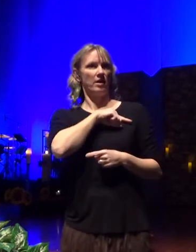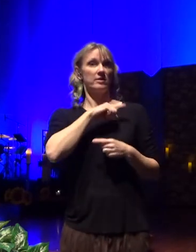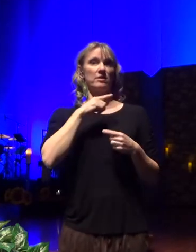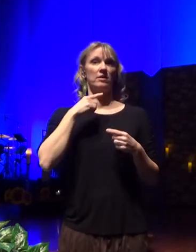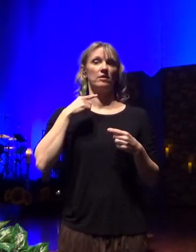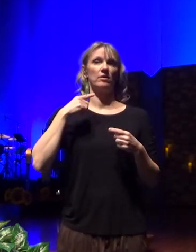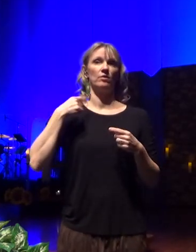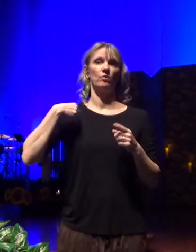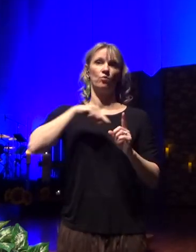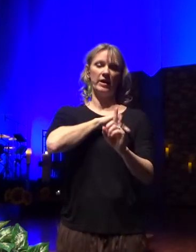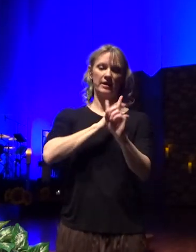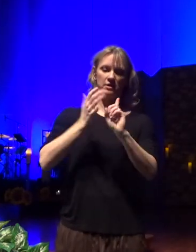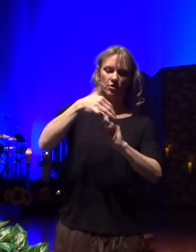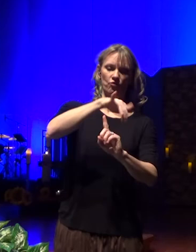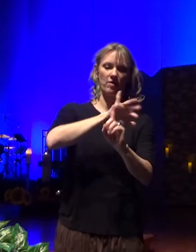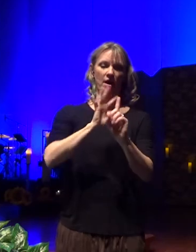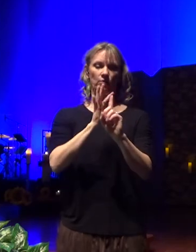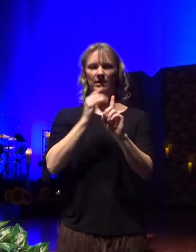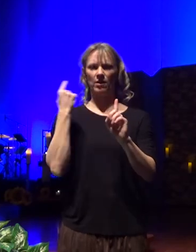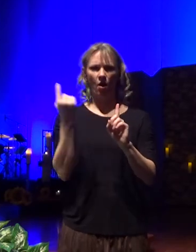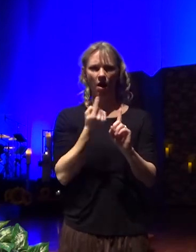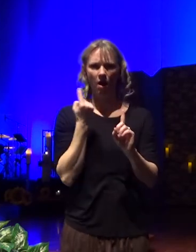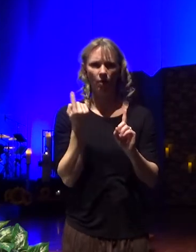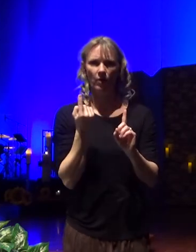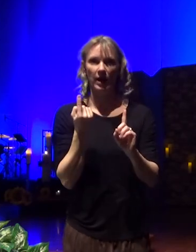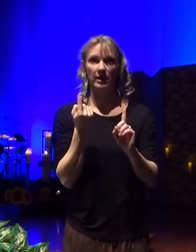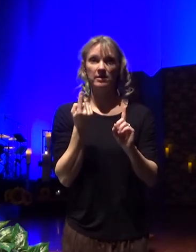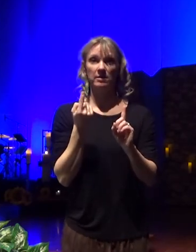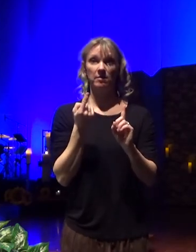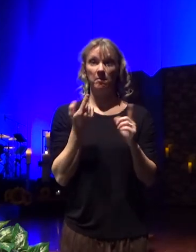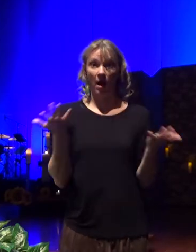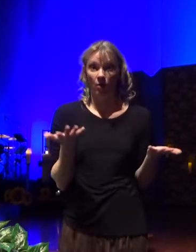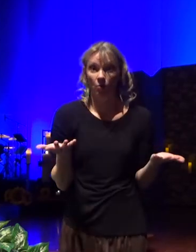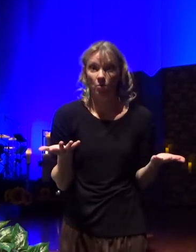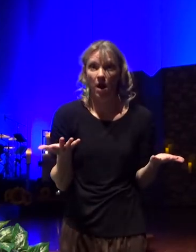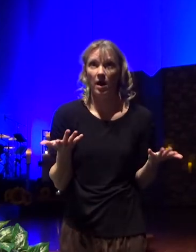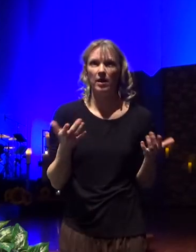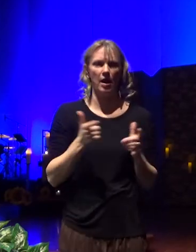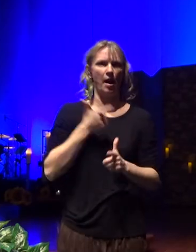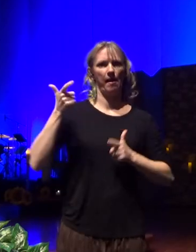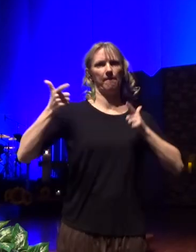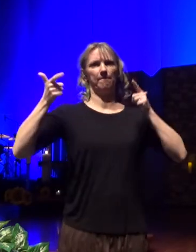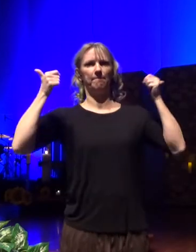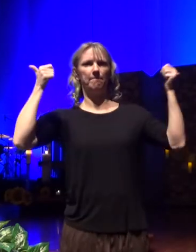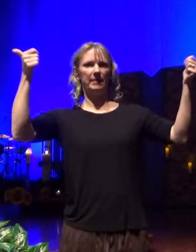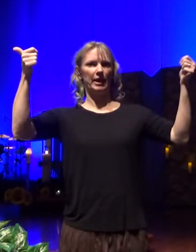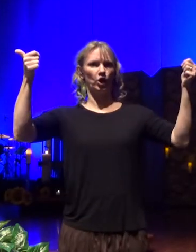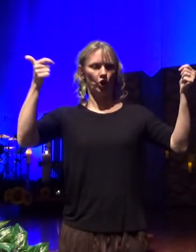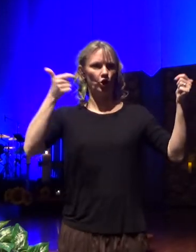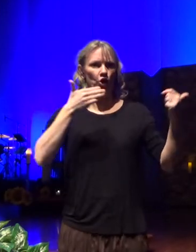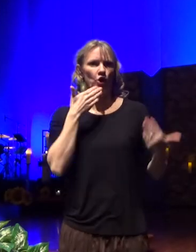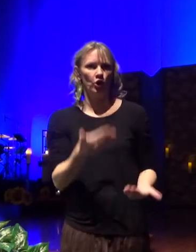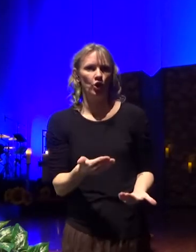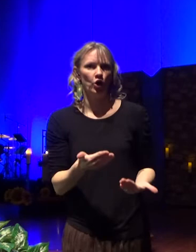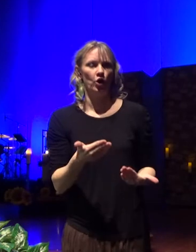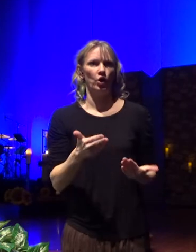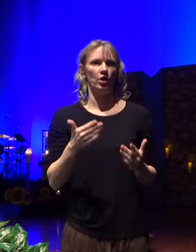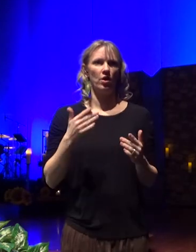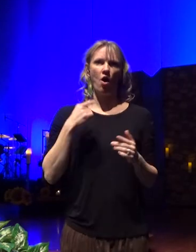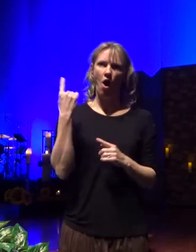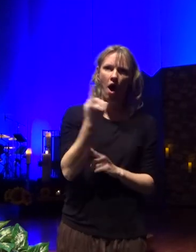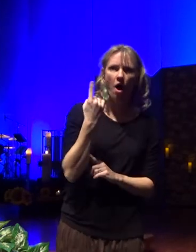are surrounded at all times by a greater good. We are surrounded by